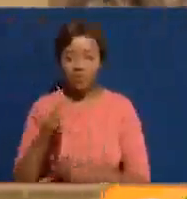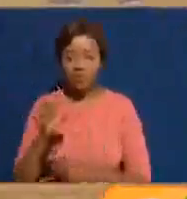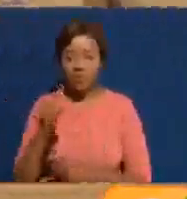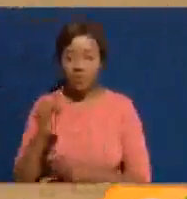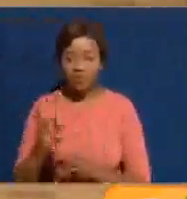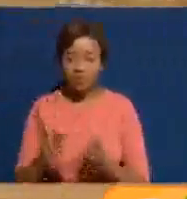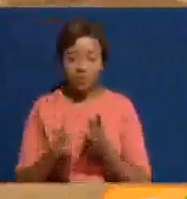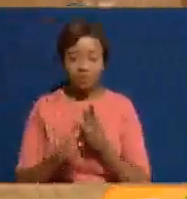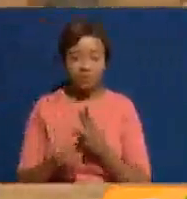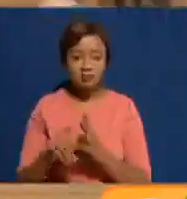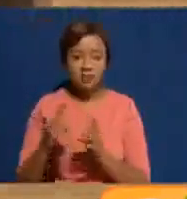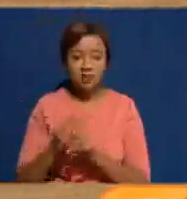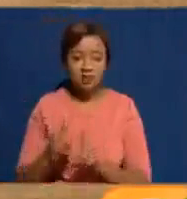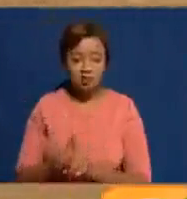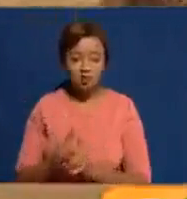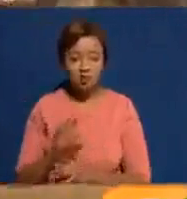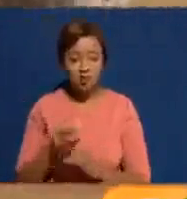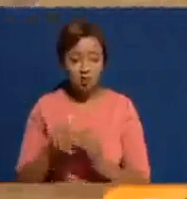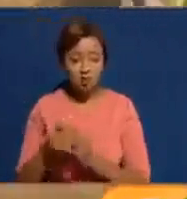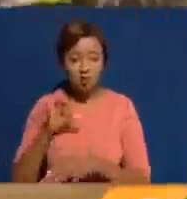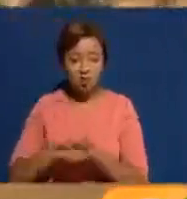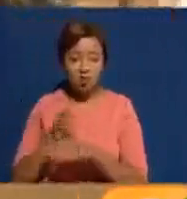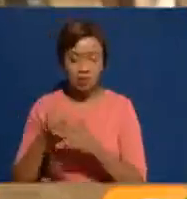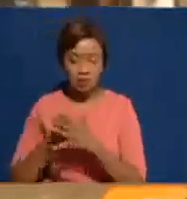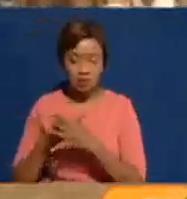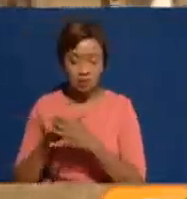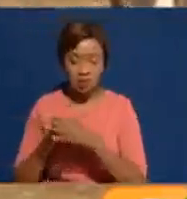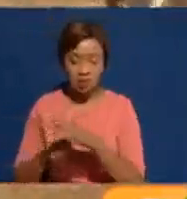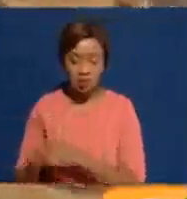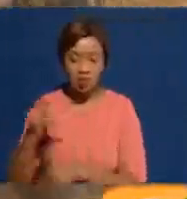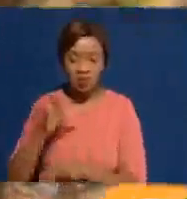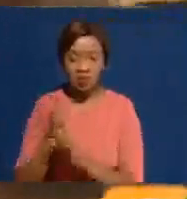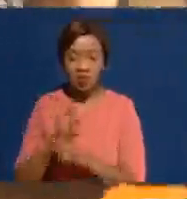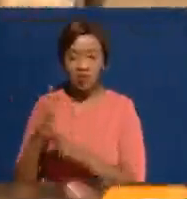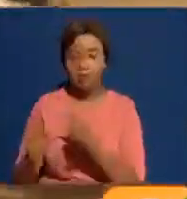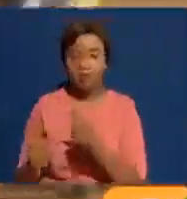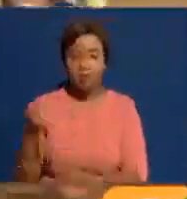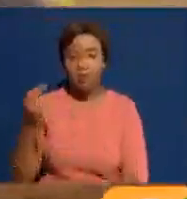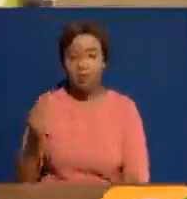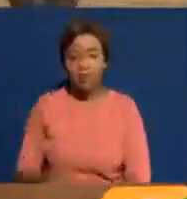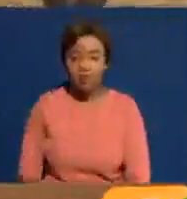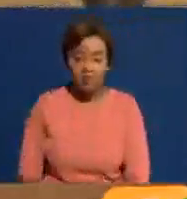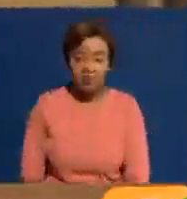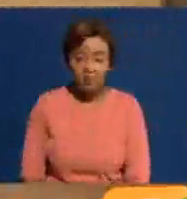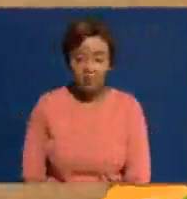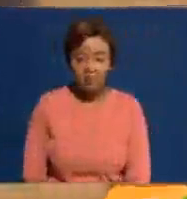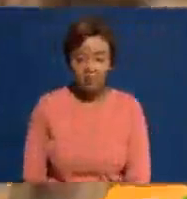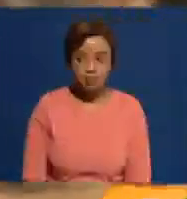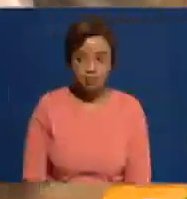tries each in the second half to cement the Bankers' win at UON grounds.